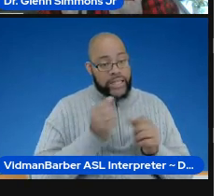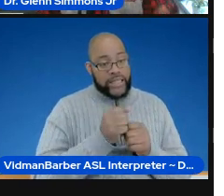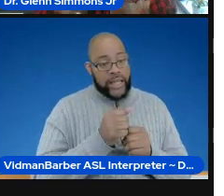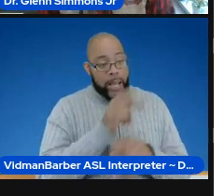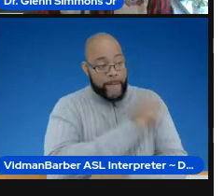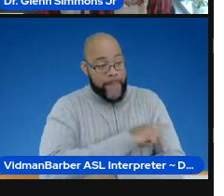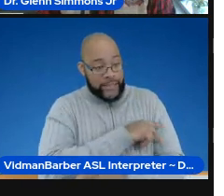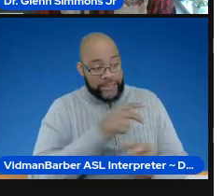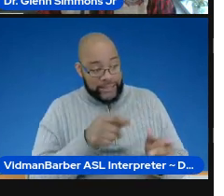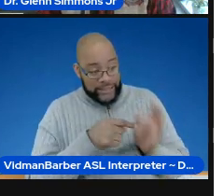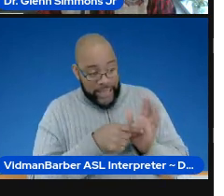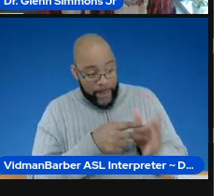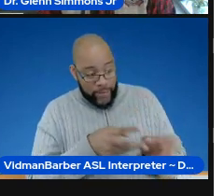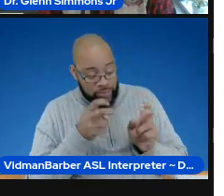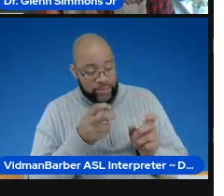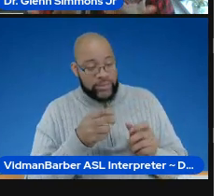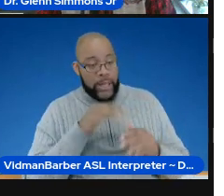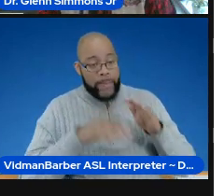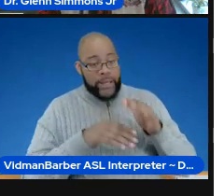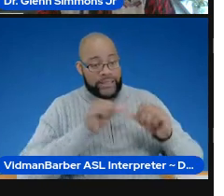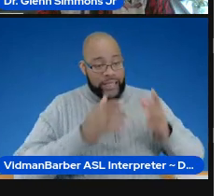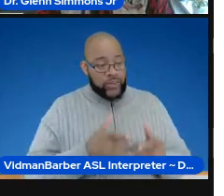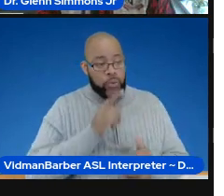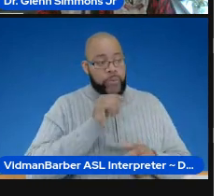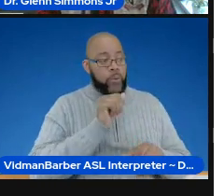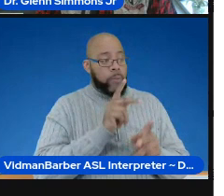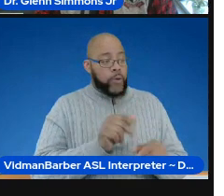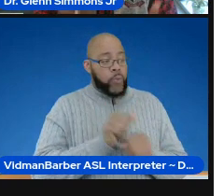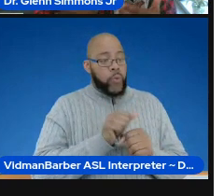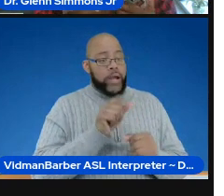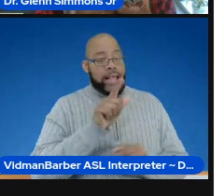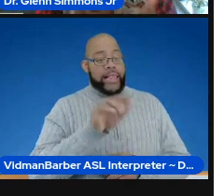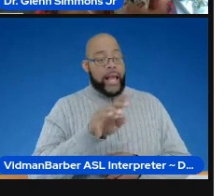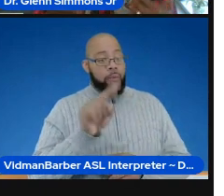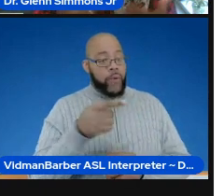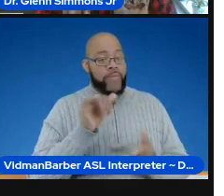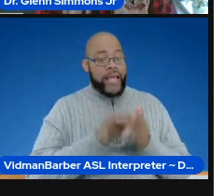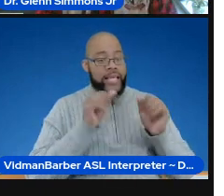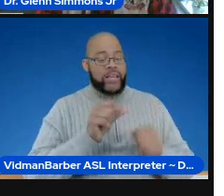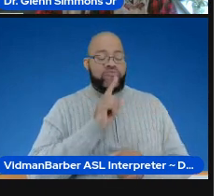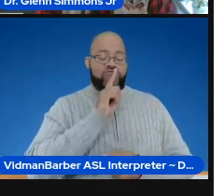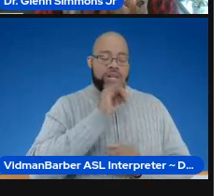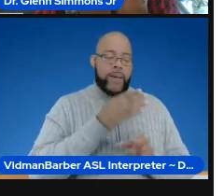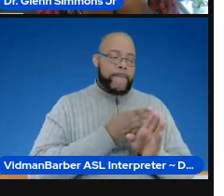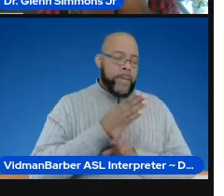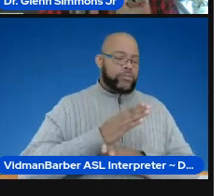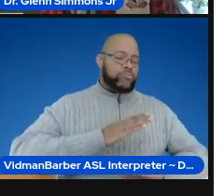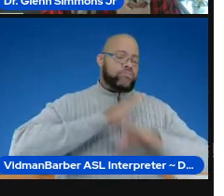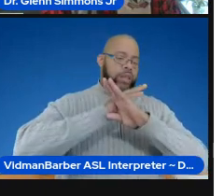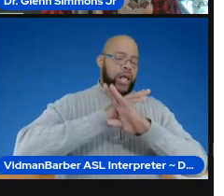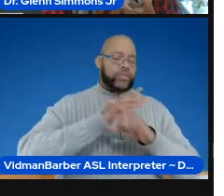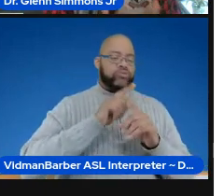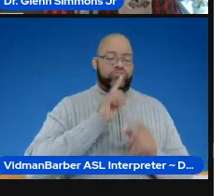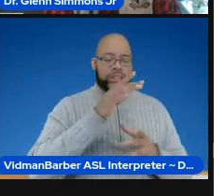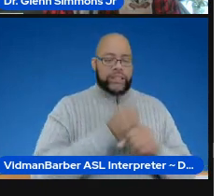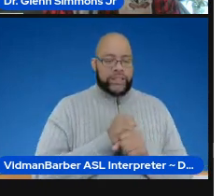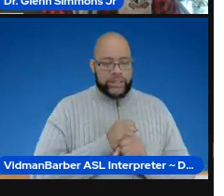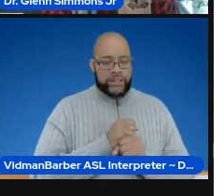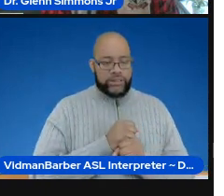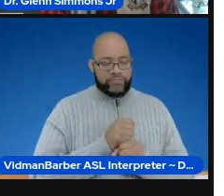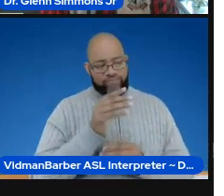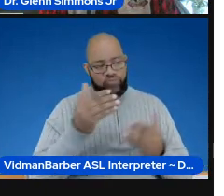patient samples, especially as a basic scientist or someone who works exclusively in a lab, that can be a major roadblock to really getting